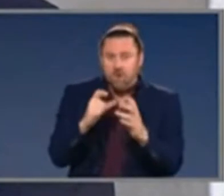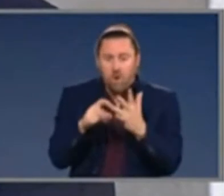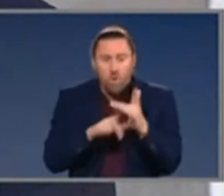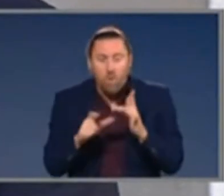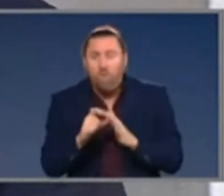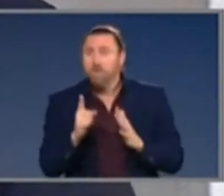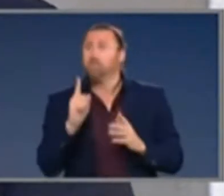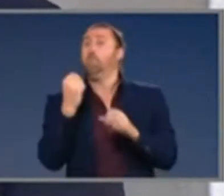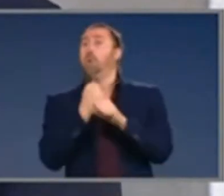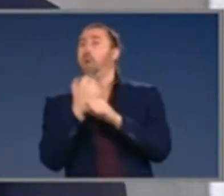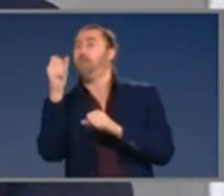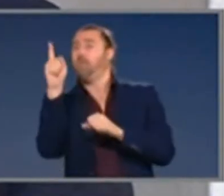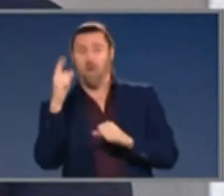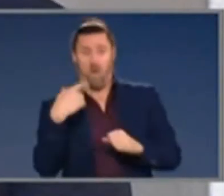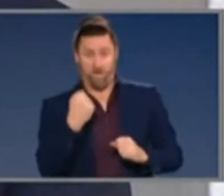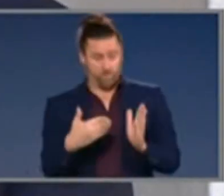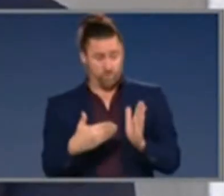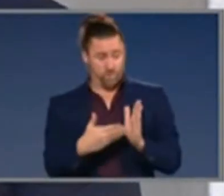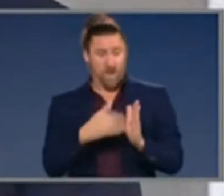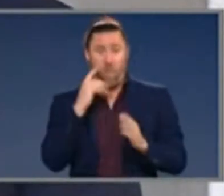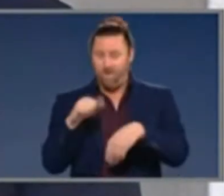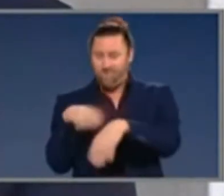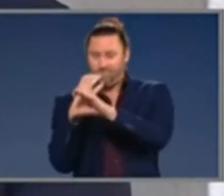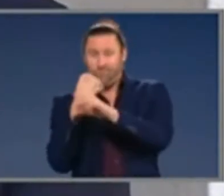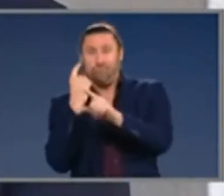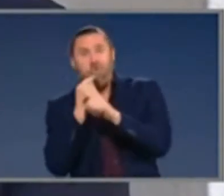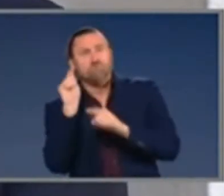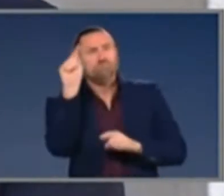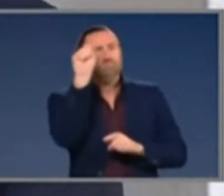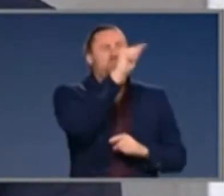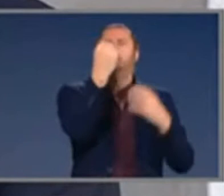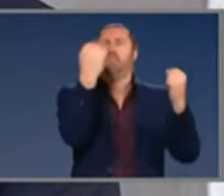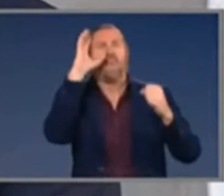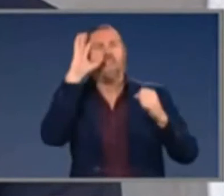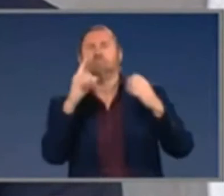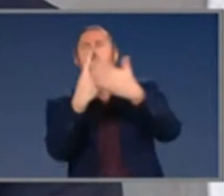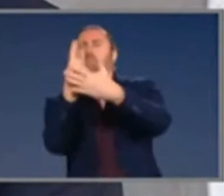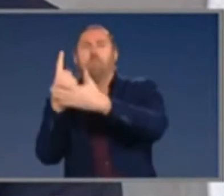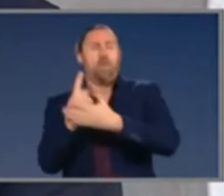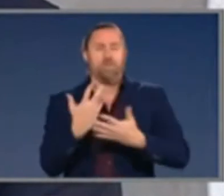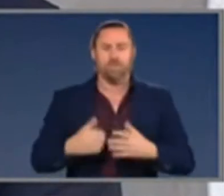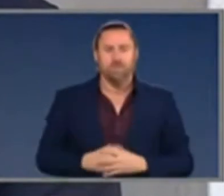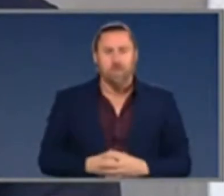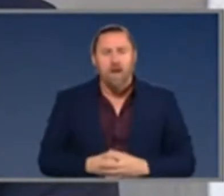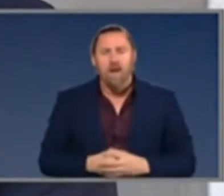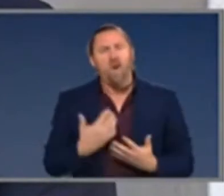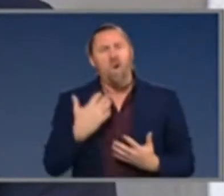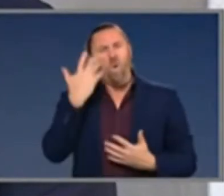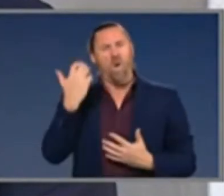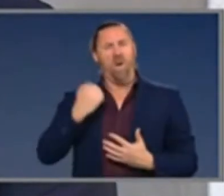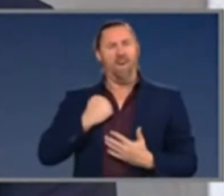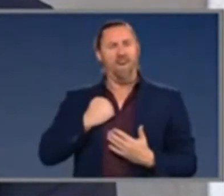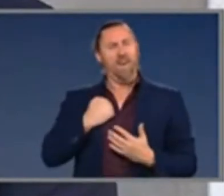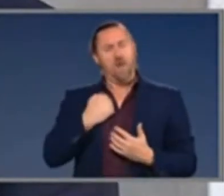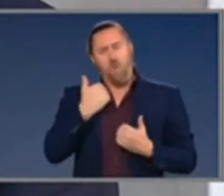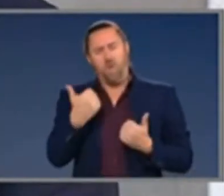we have another set of those calls later today. But the traditional method of leaders gathering together also can't